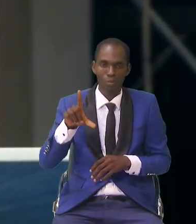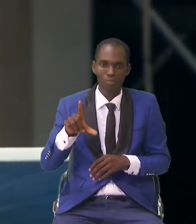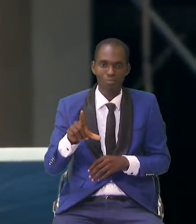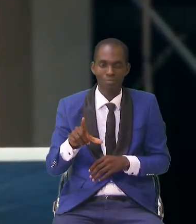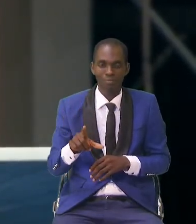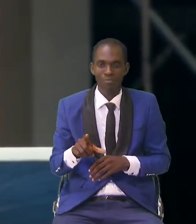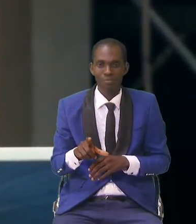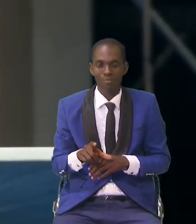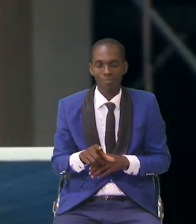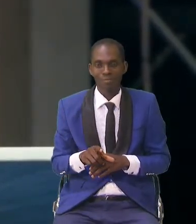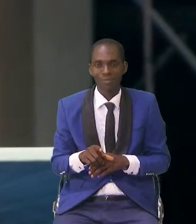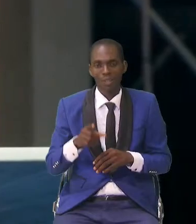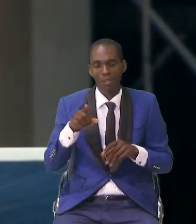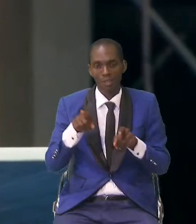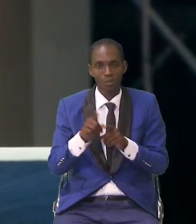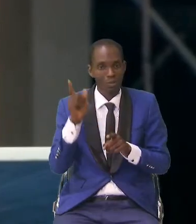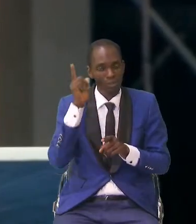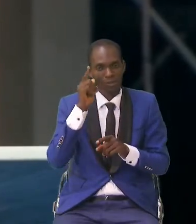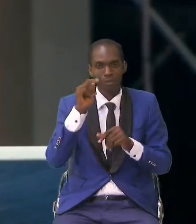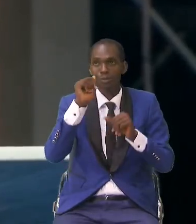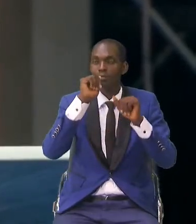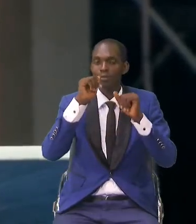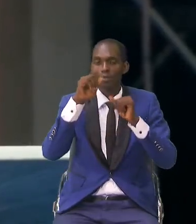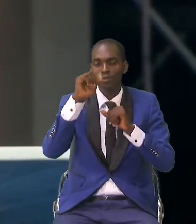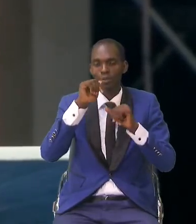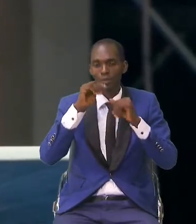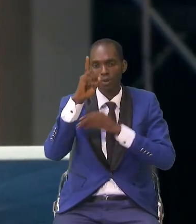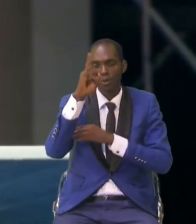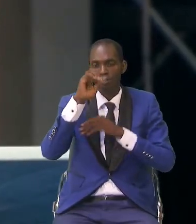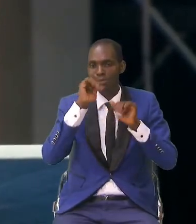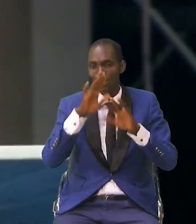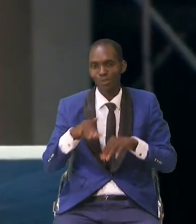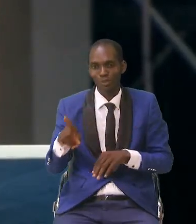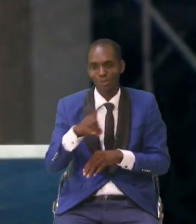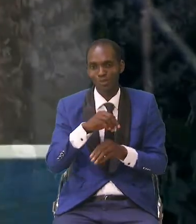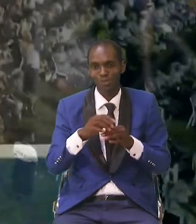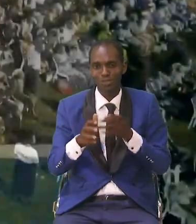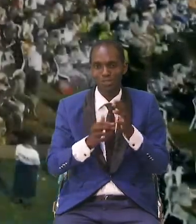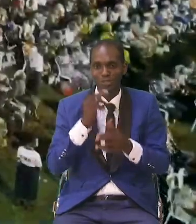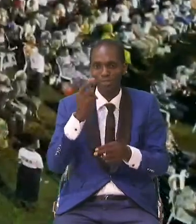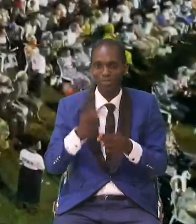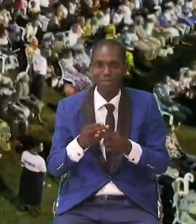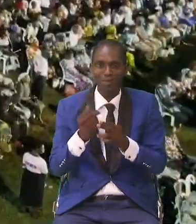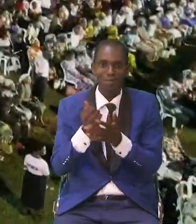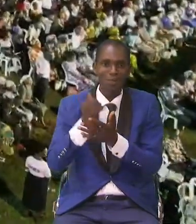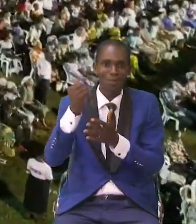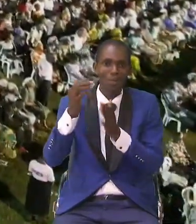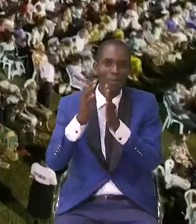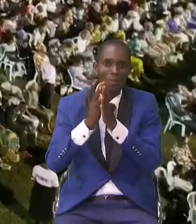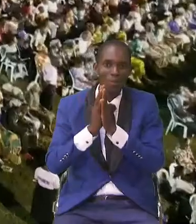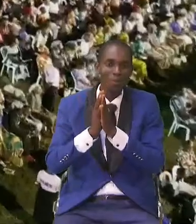McDowell, who is joining us from U.S. Listen attentively and may God bless you.